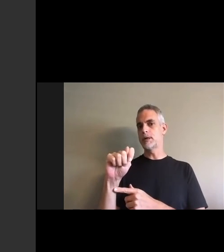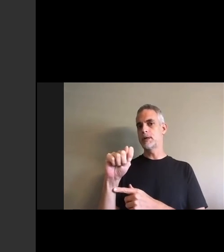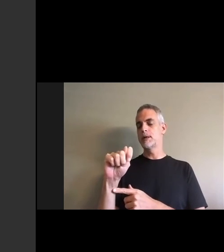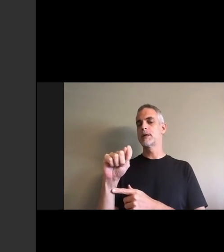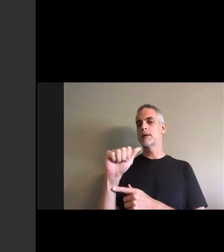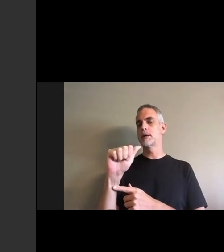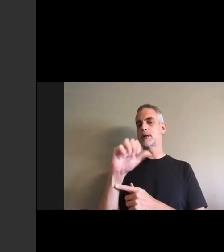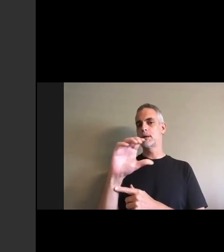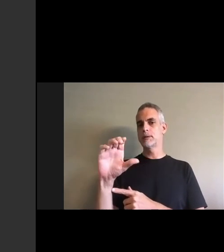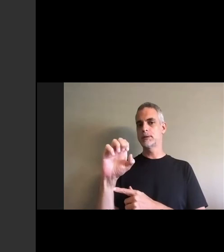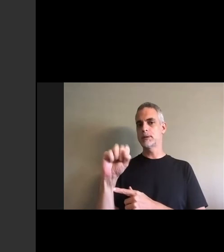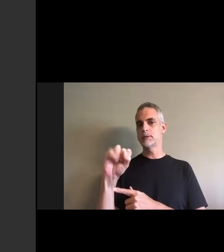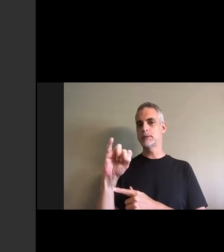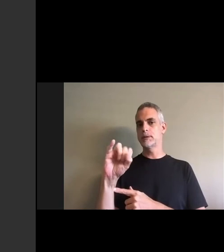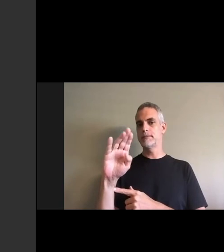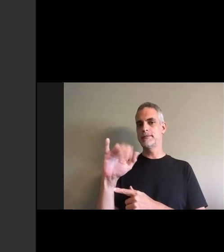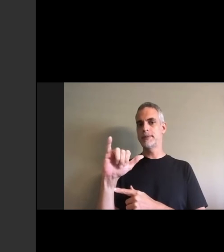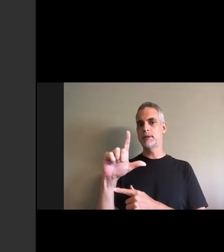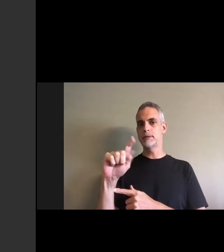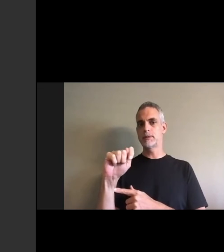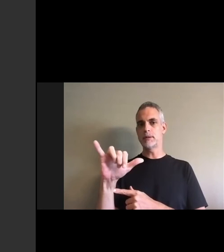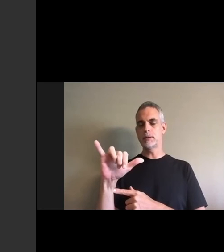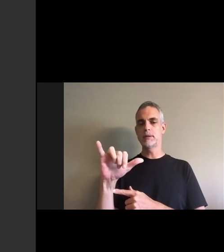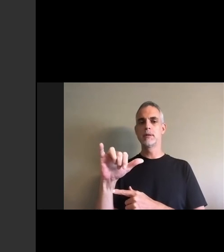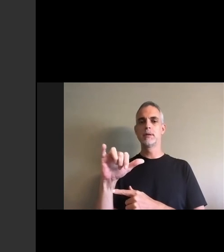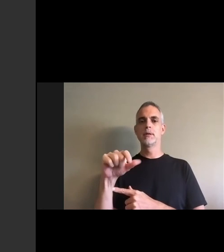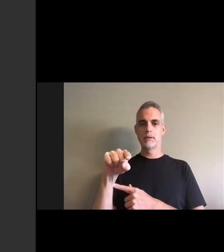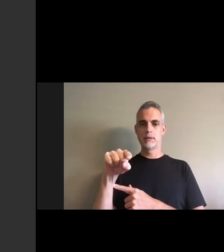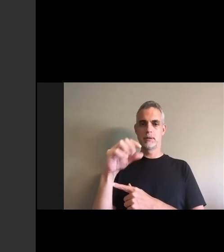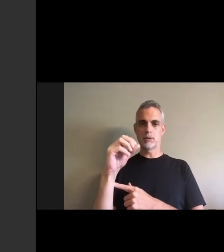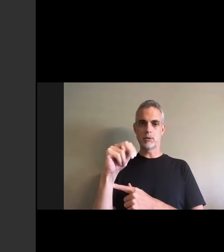mark@great, GREAT, accessibility,